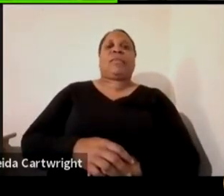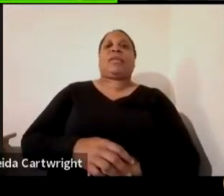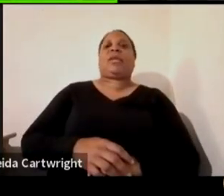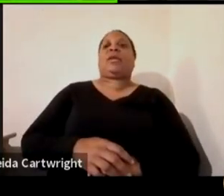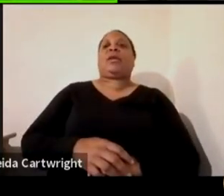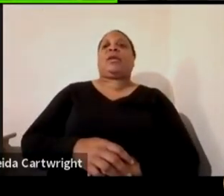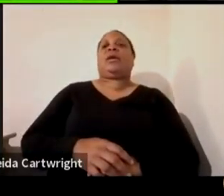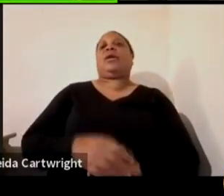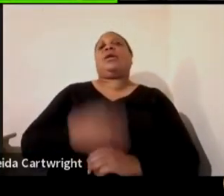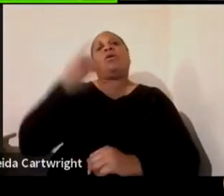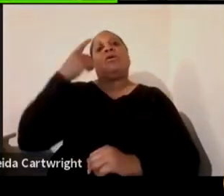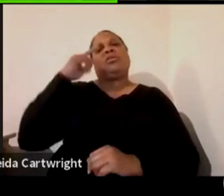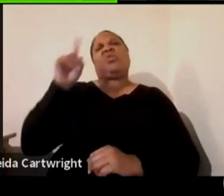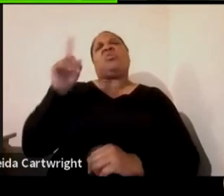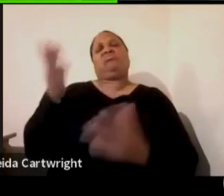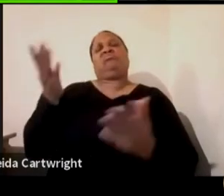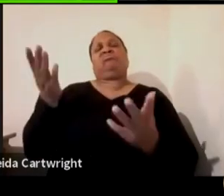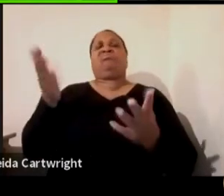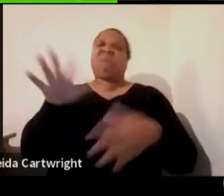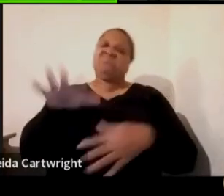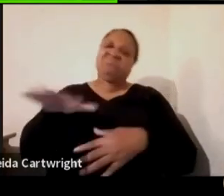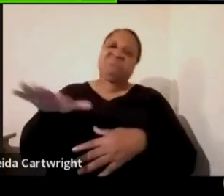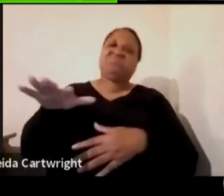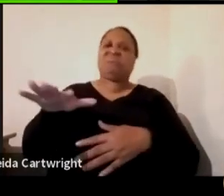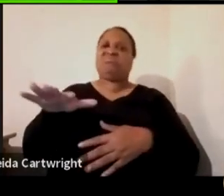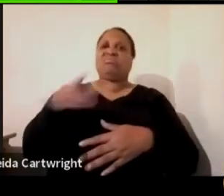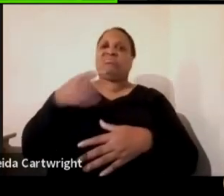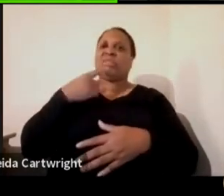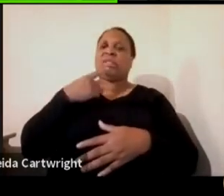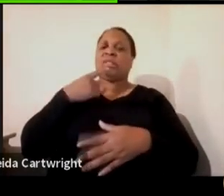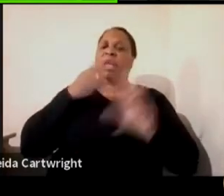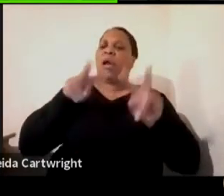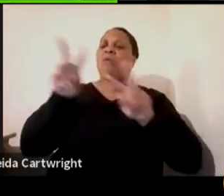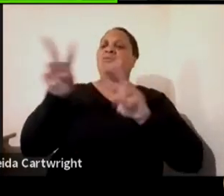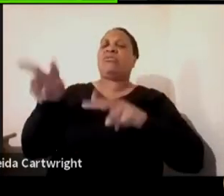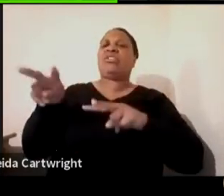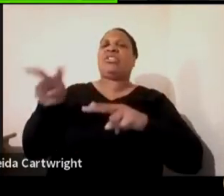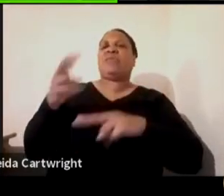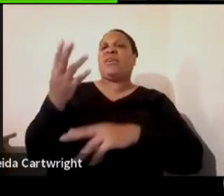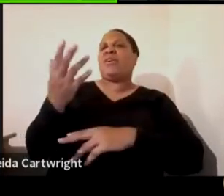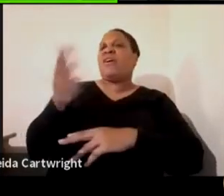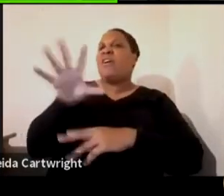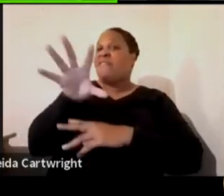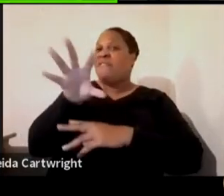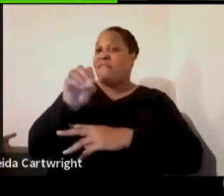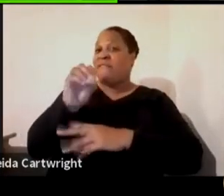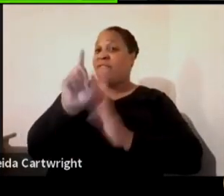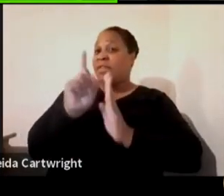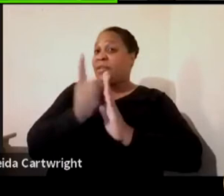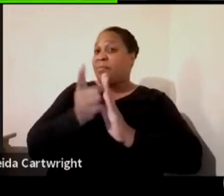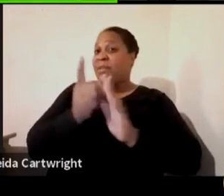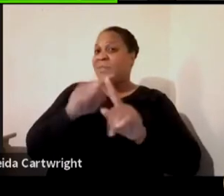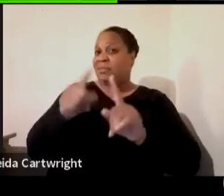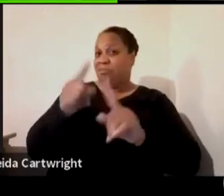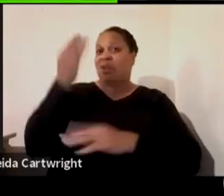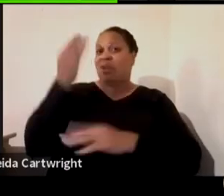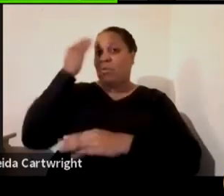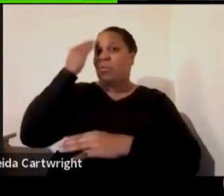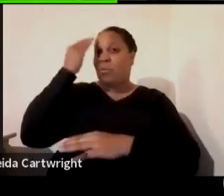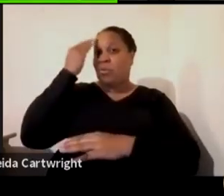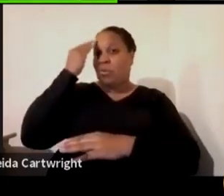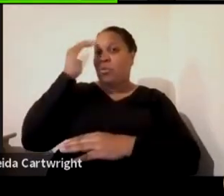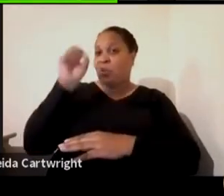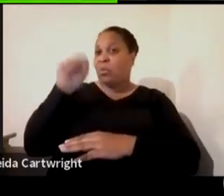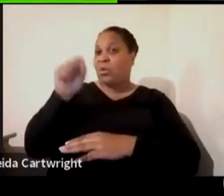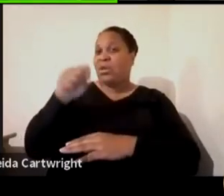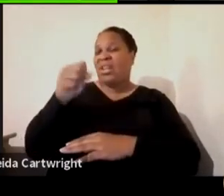the person would be asked to stay in the observation area for 15 minutes. However, if we are aware that they have some